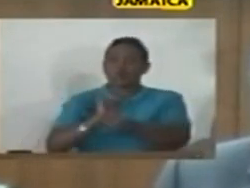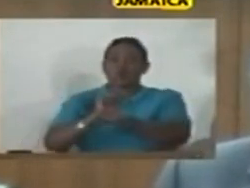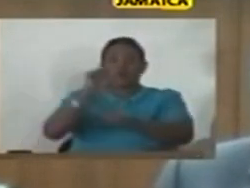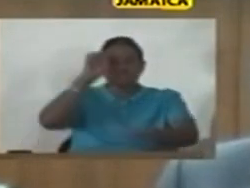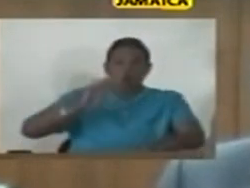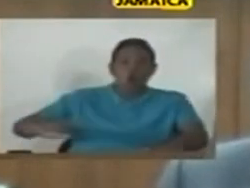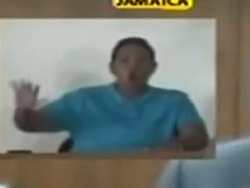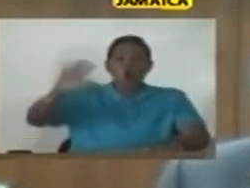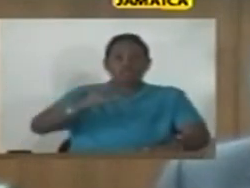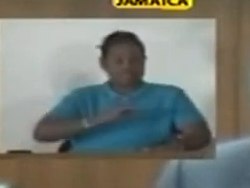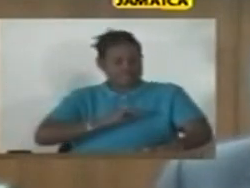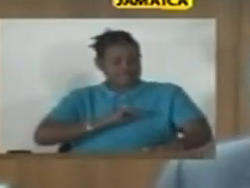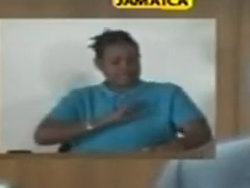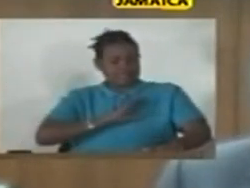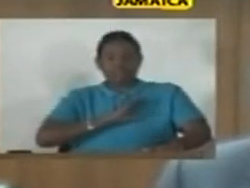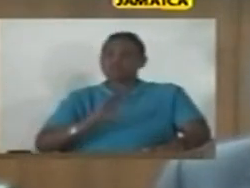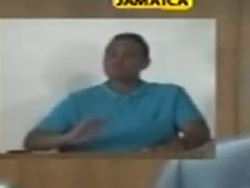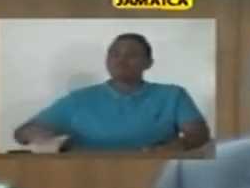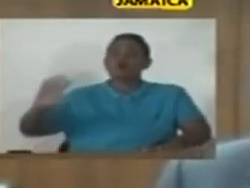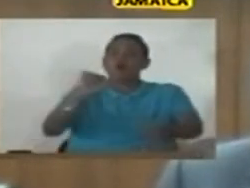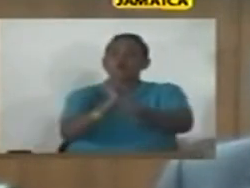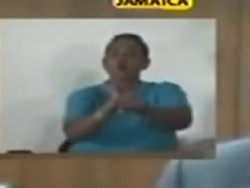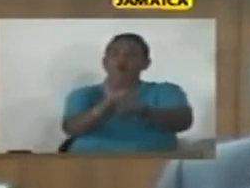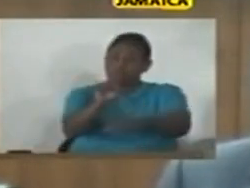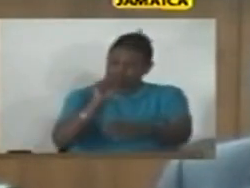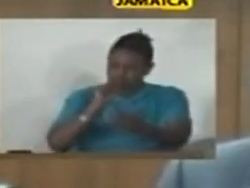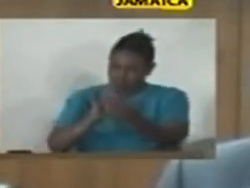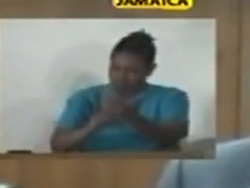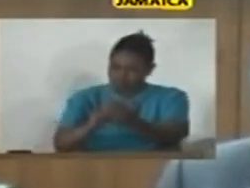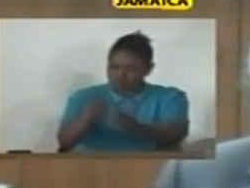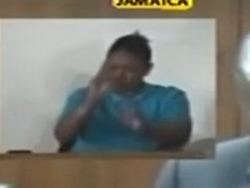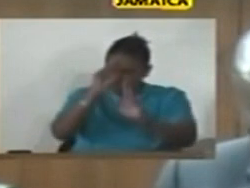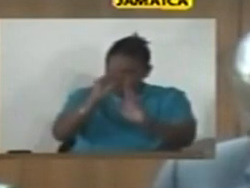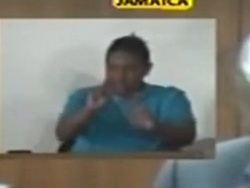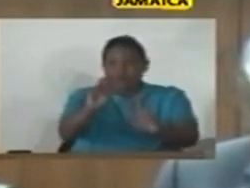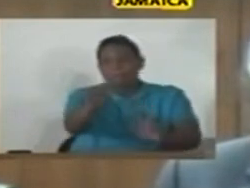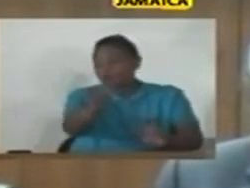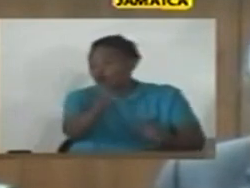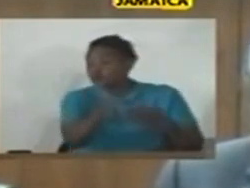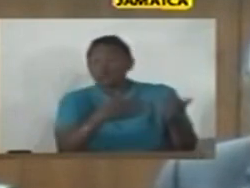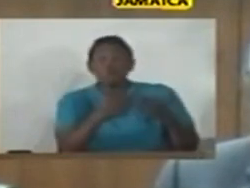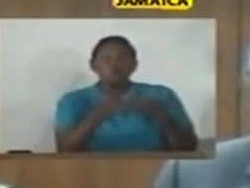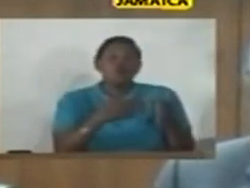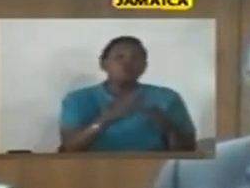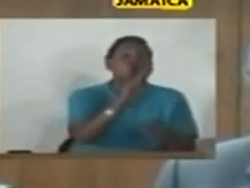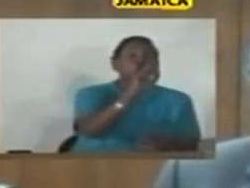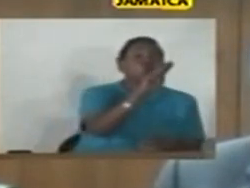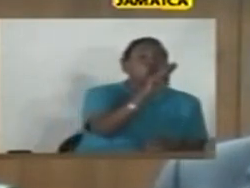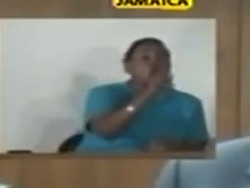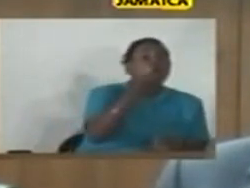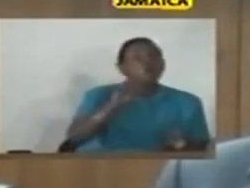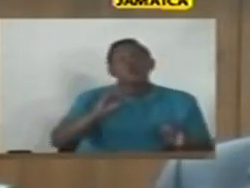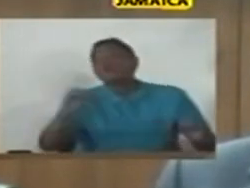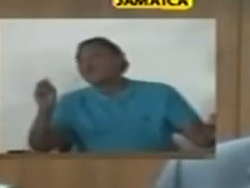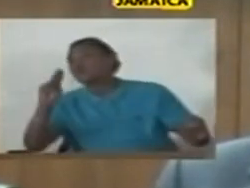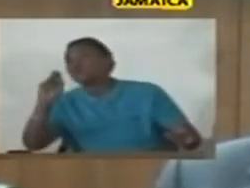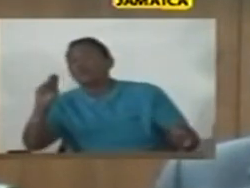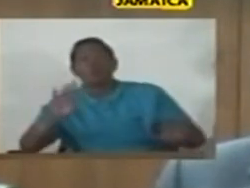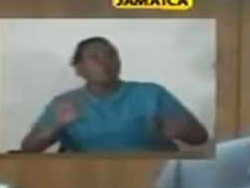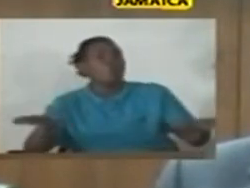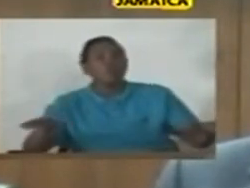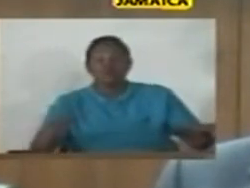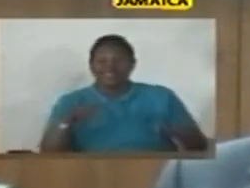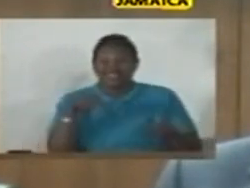The dignity of all workers must be recognized and respected, whether unionized or non-unionized. In